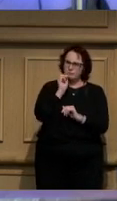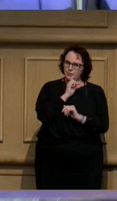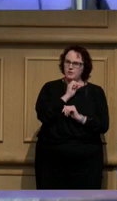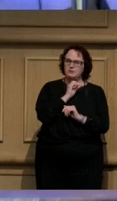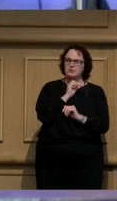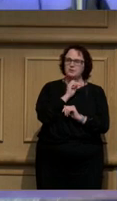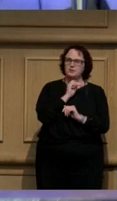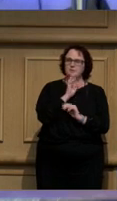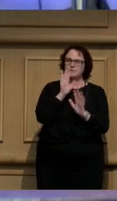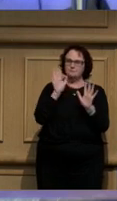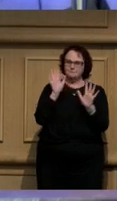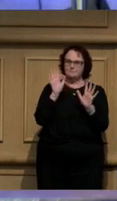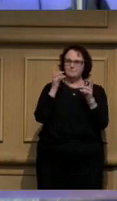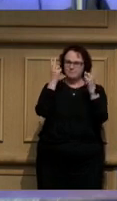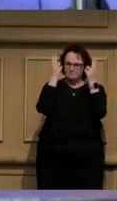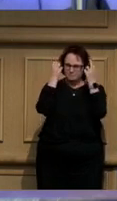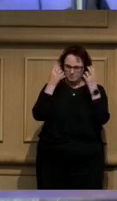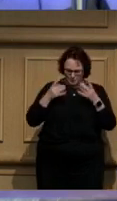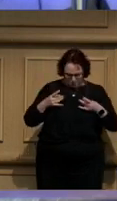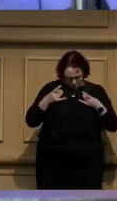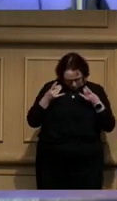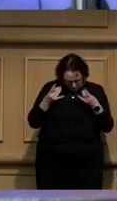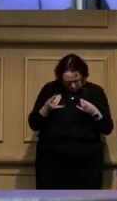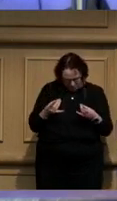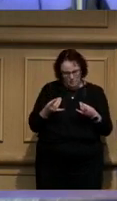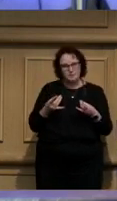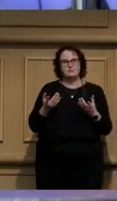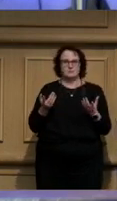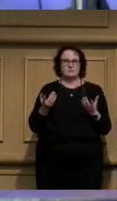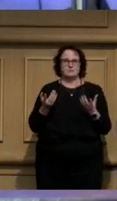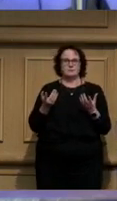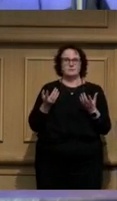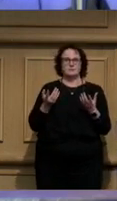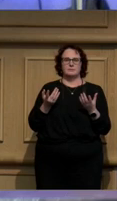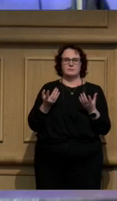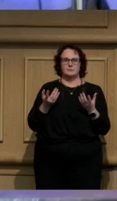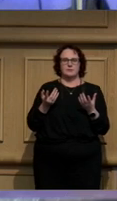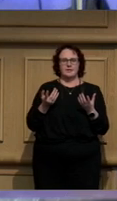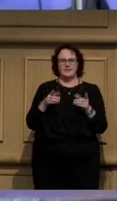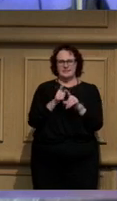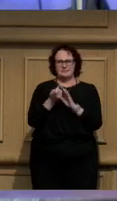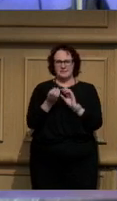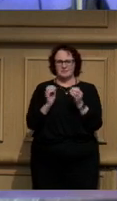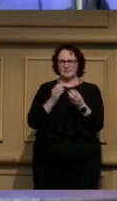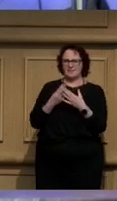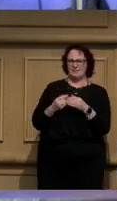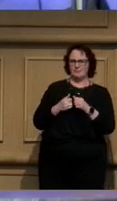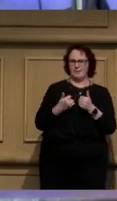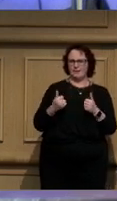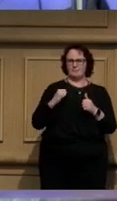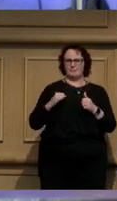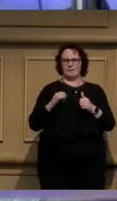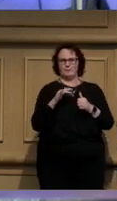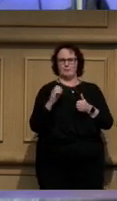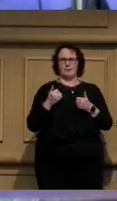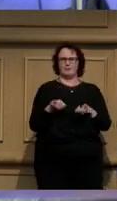to be humble, I suppose, and then contradictorily, I think you have to have a massive ego to write or compose or paint anything or make a